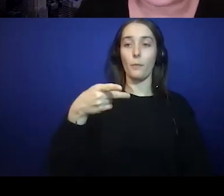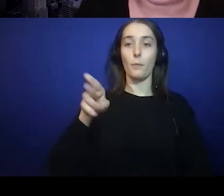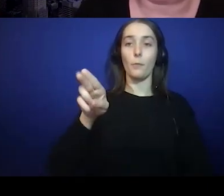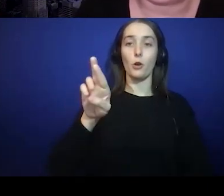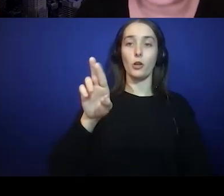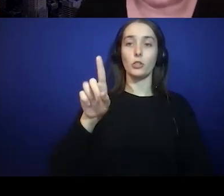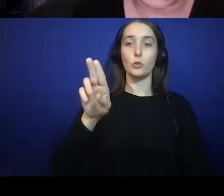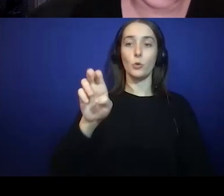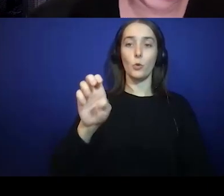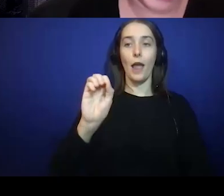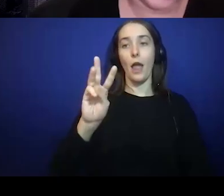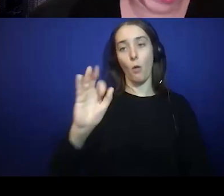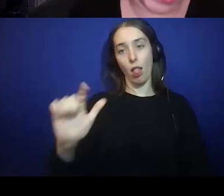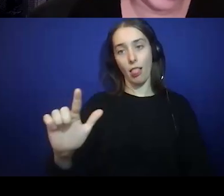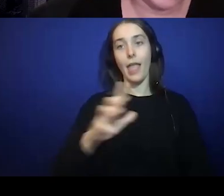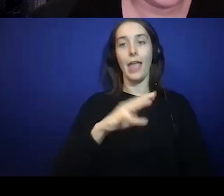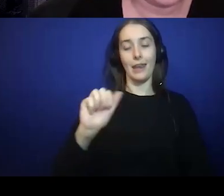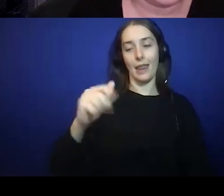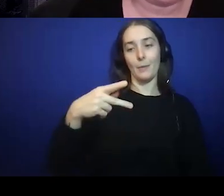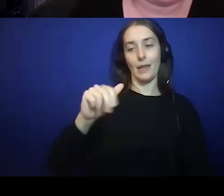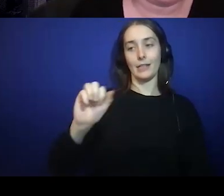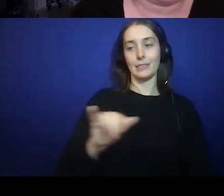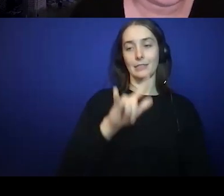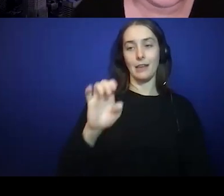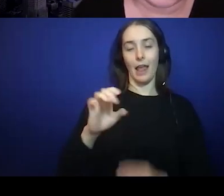as the APA style.